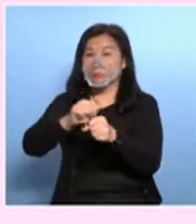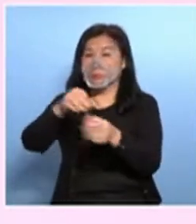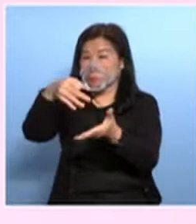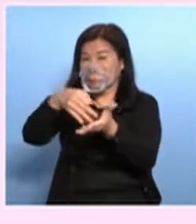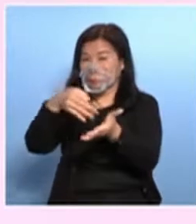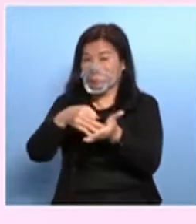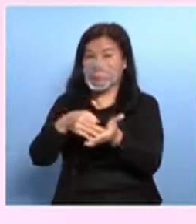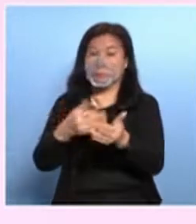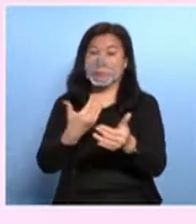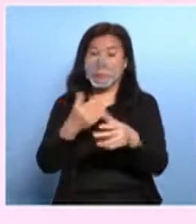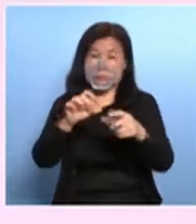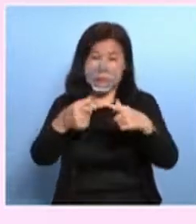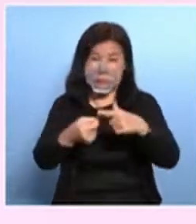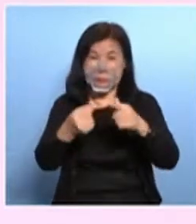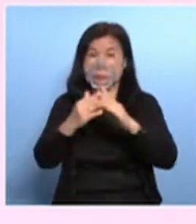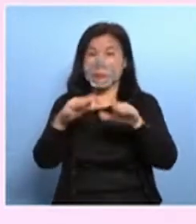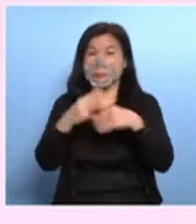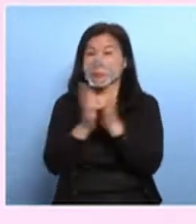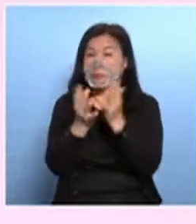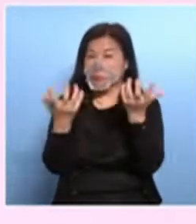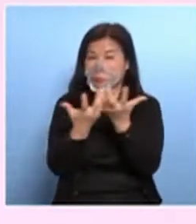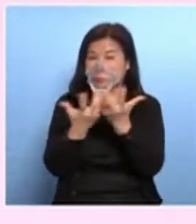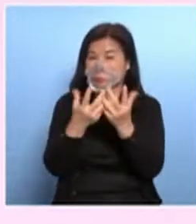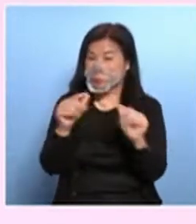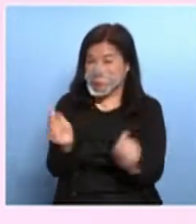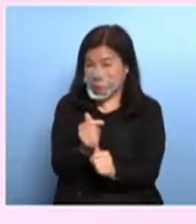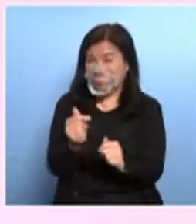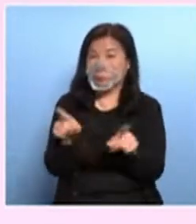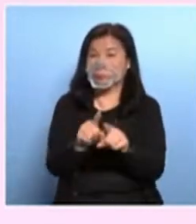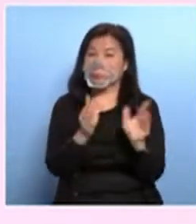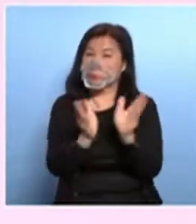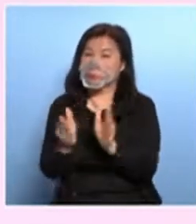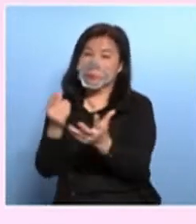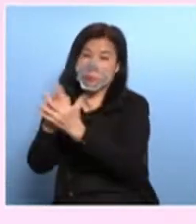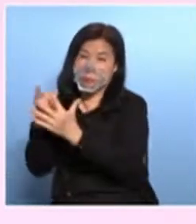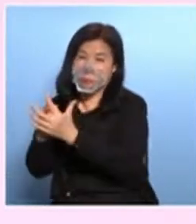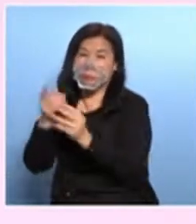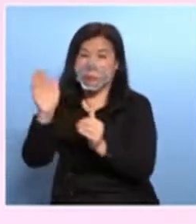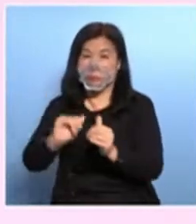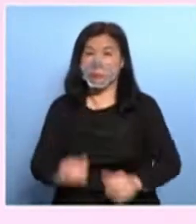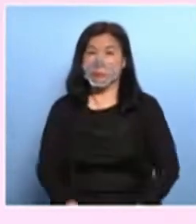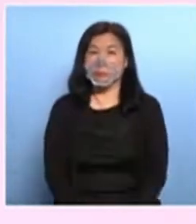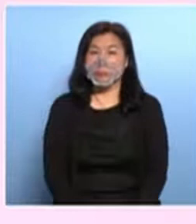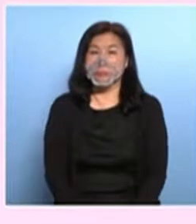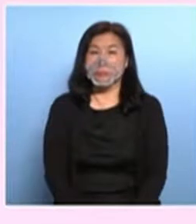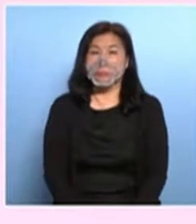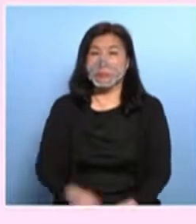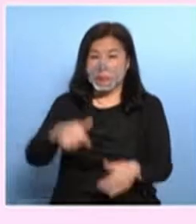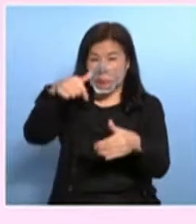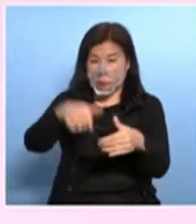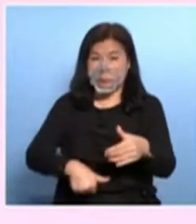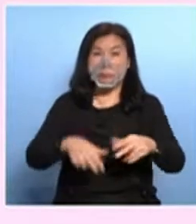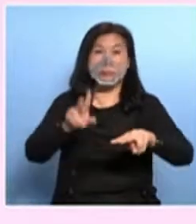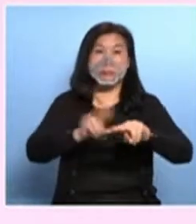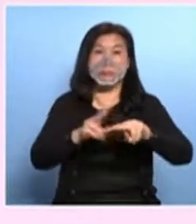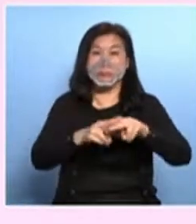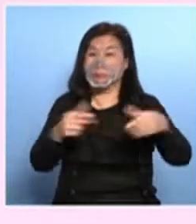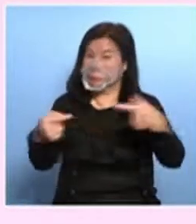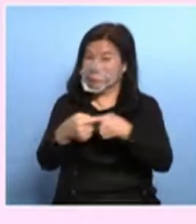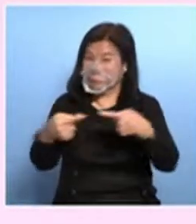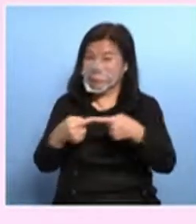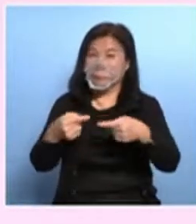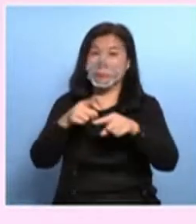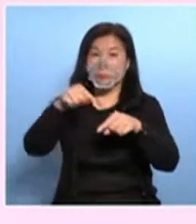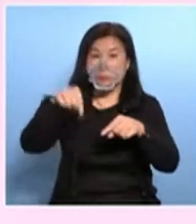increasing quotas gradually, expanding the scope of eligible investment products, inviting more participating organizations, and improving the distribution